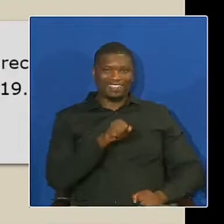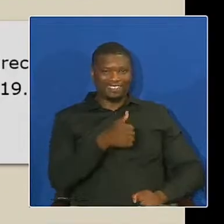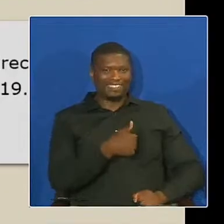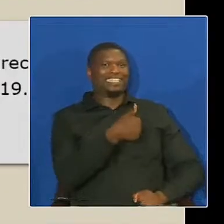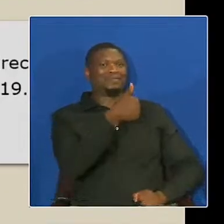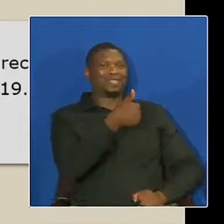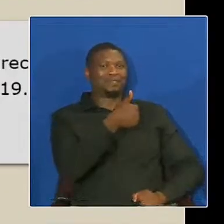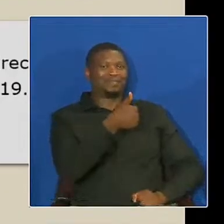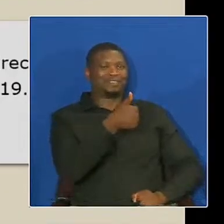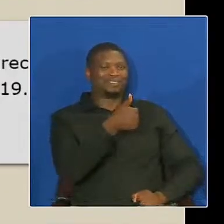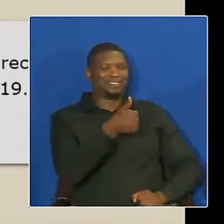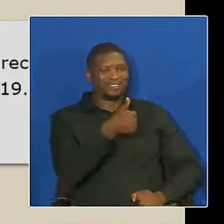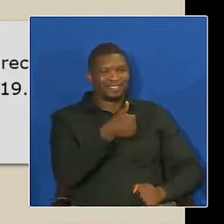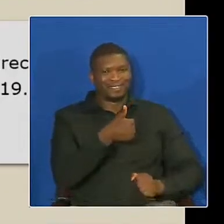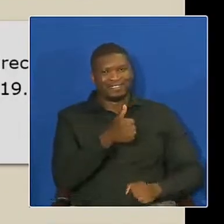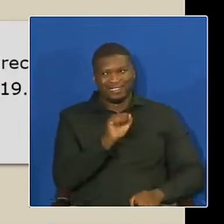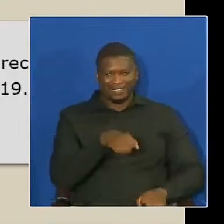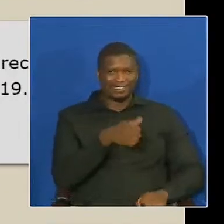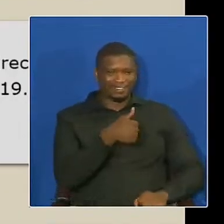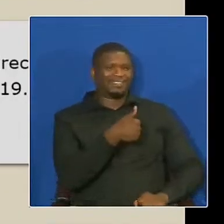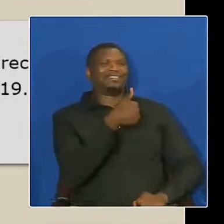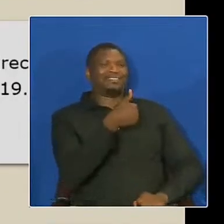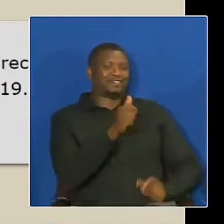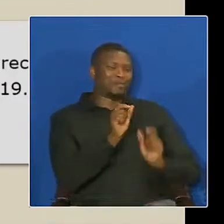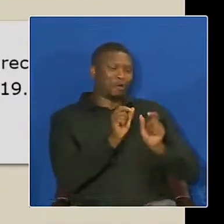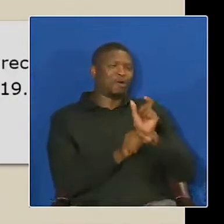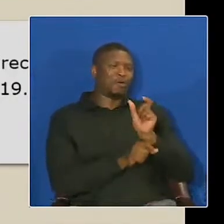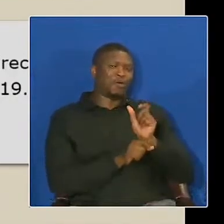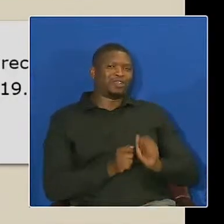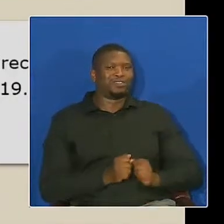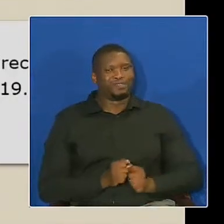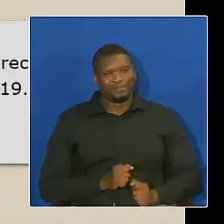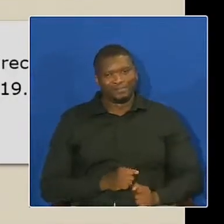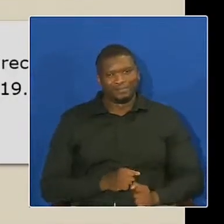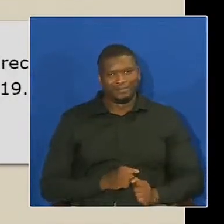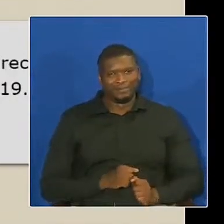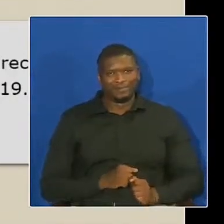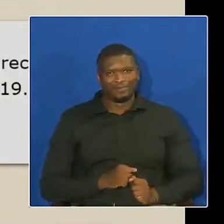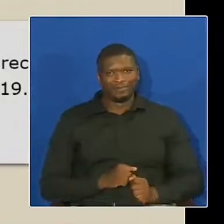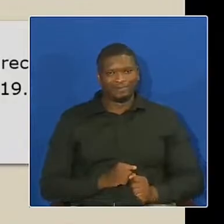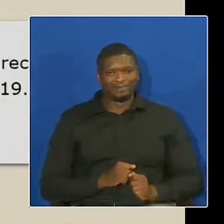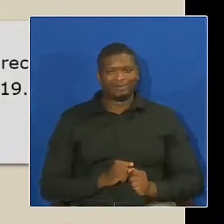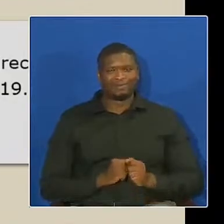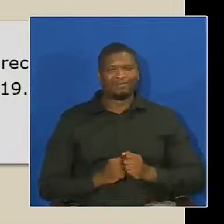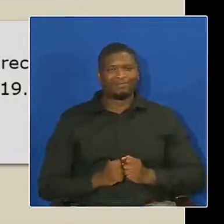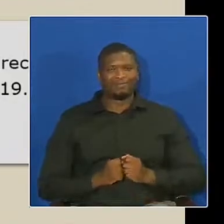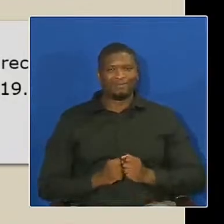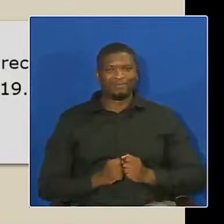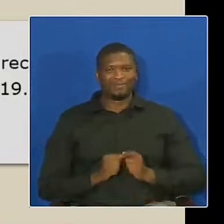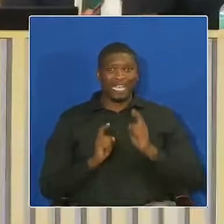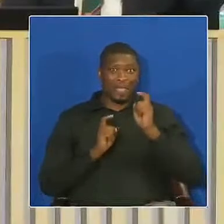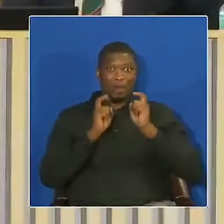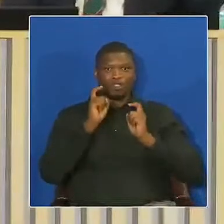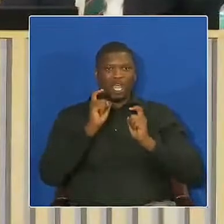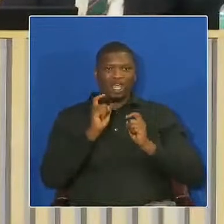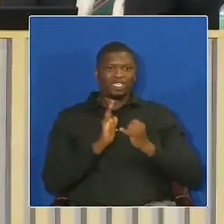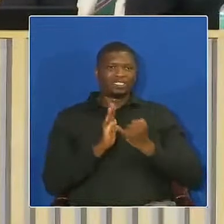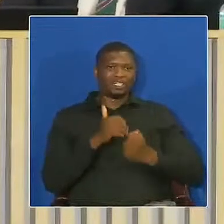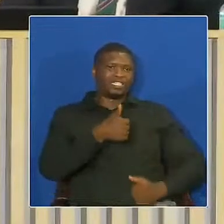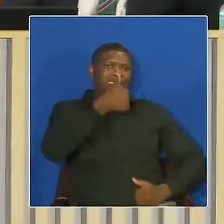a correct word, Commissioners. Thumbs up. Emoji. I did not finish my It's not lecture. the other emoji with the finger.